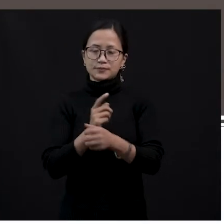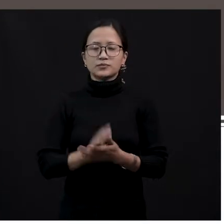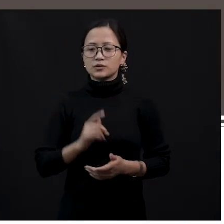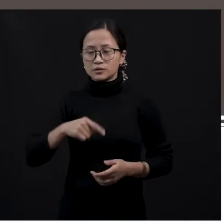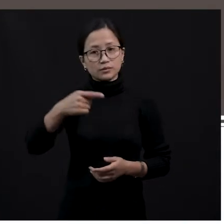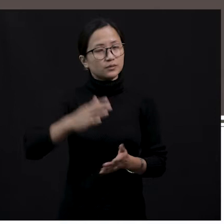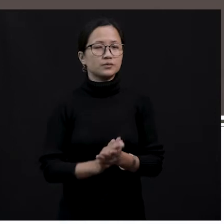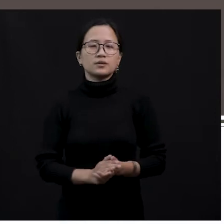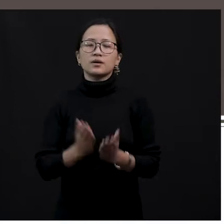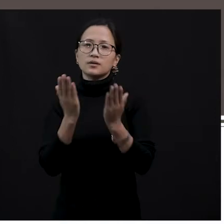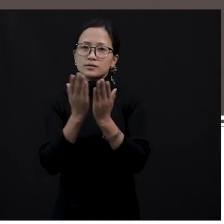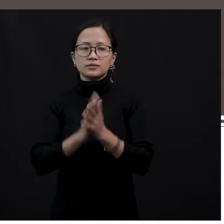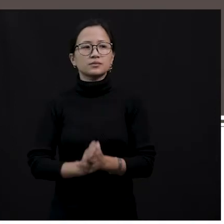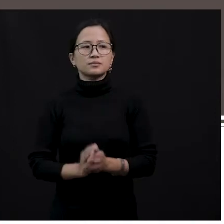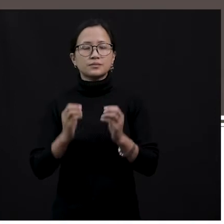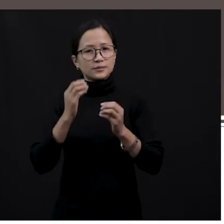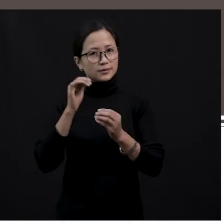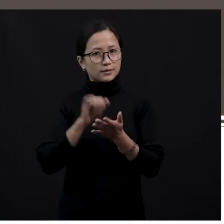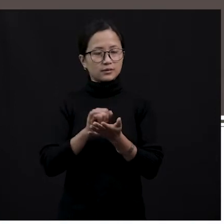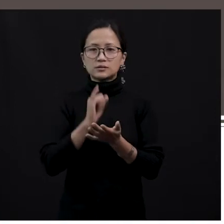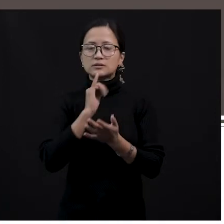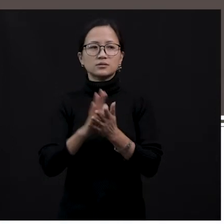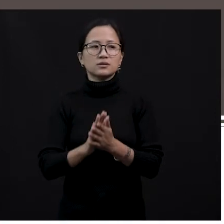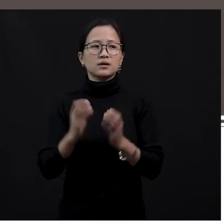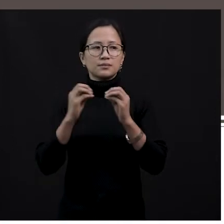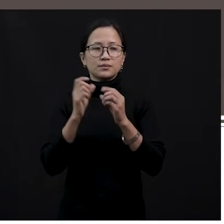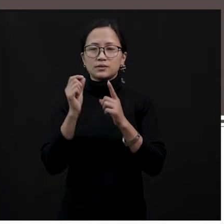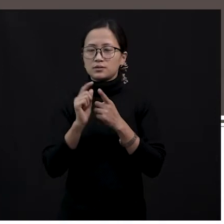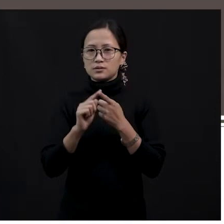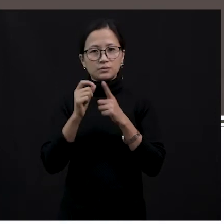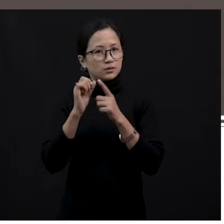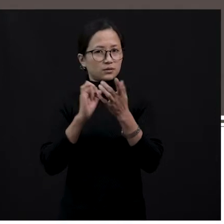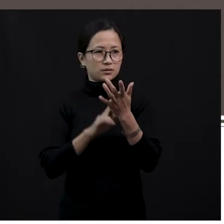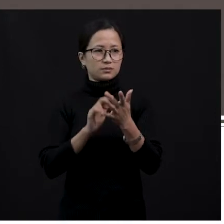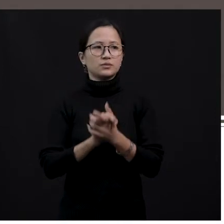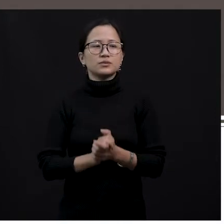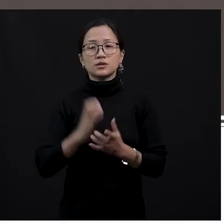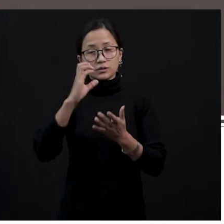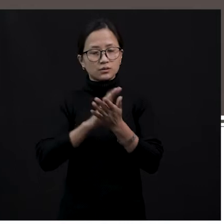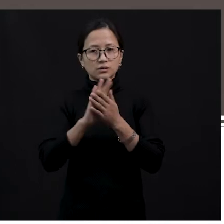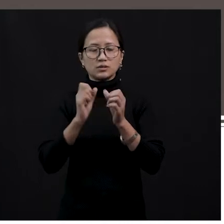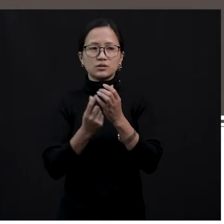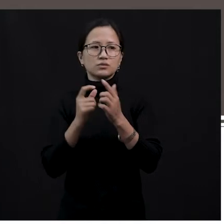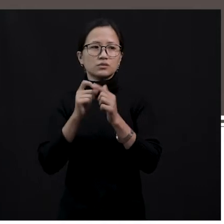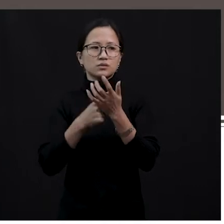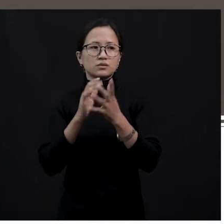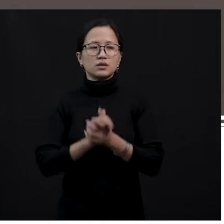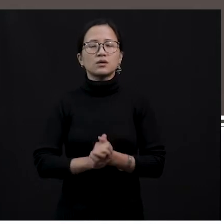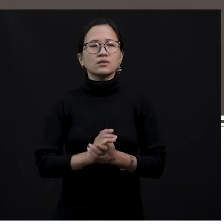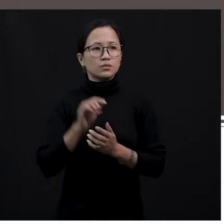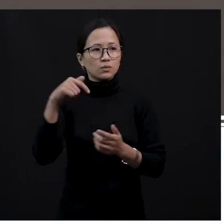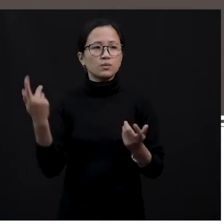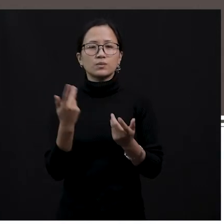continue with the lesson that is Bepin Choudhury's Lapse of Memory, Part 4. And I am sure finally we are able to